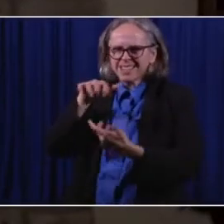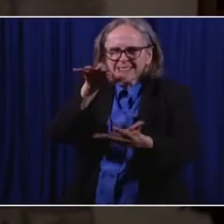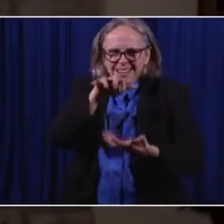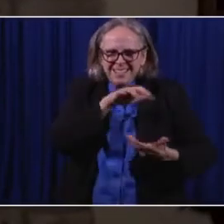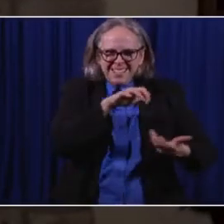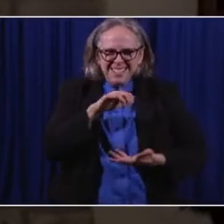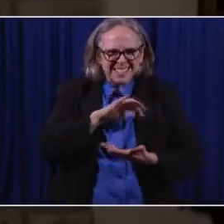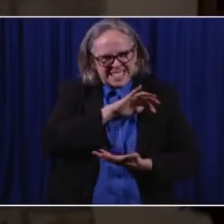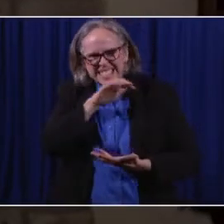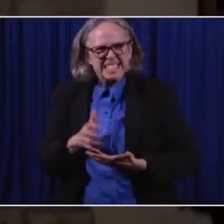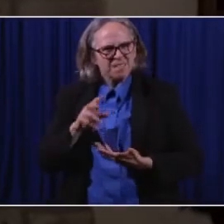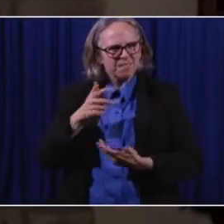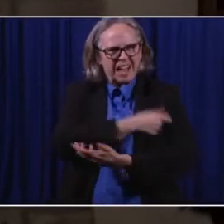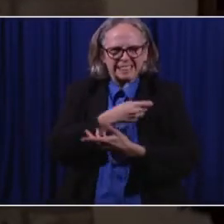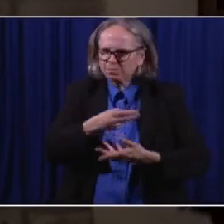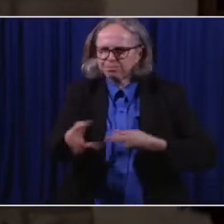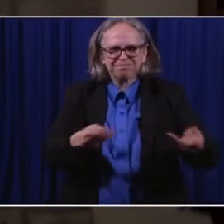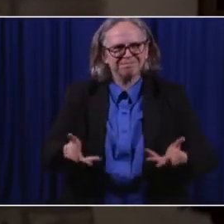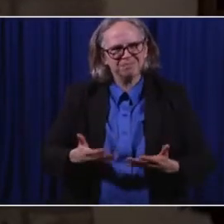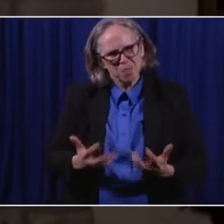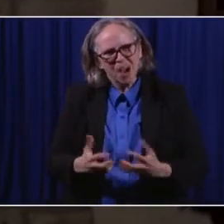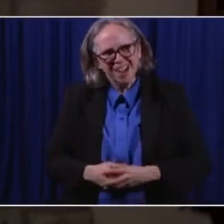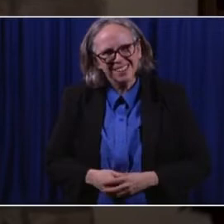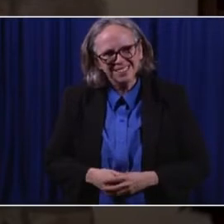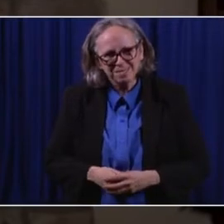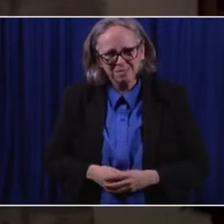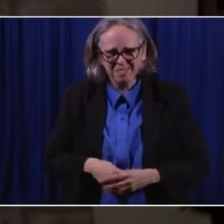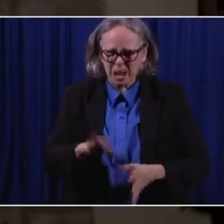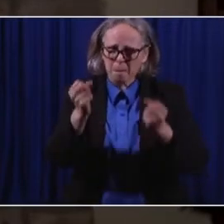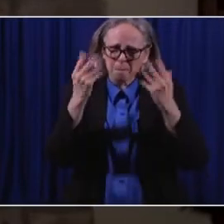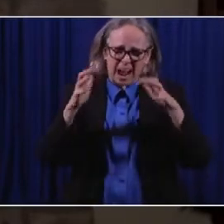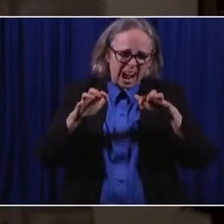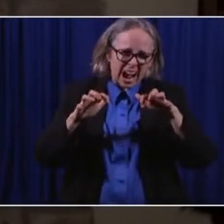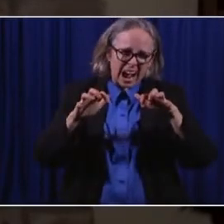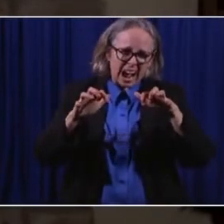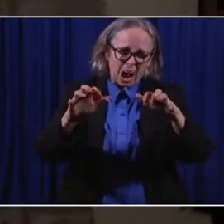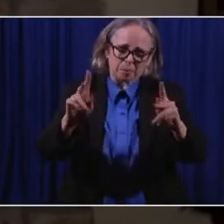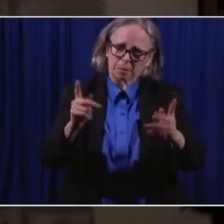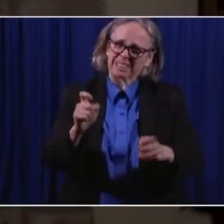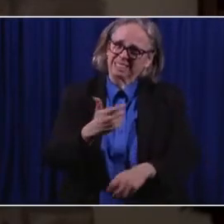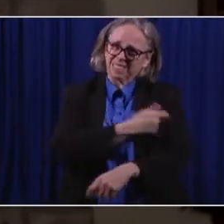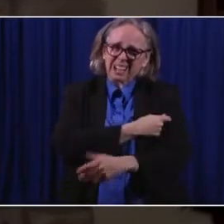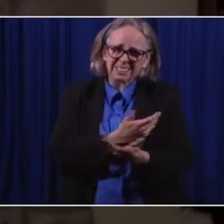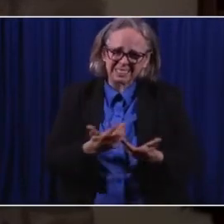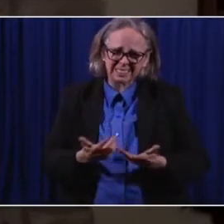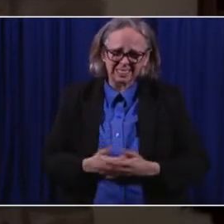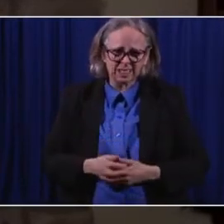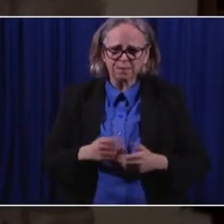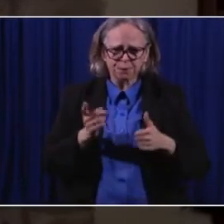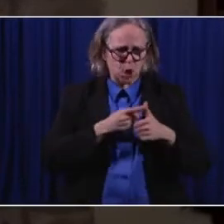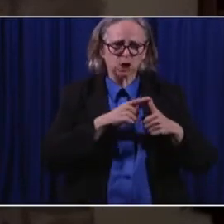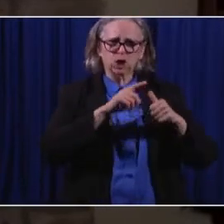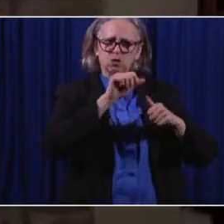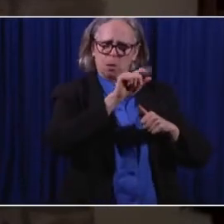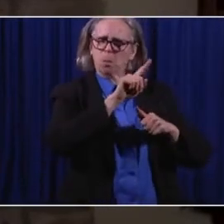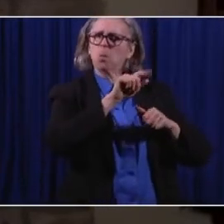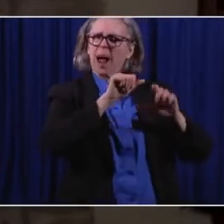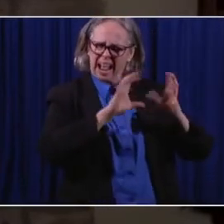be getting it. We got a long, long ways to go. And this first group, we need to get it done, or at